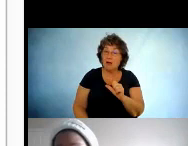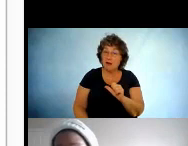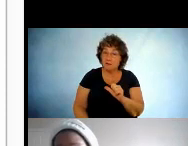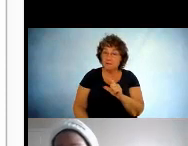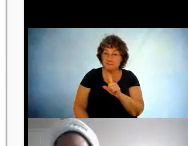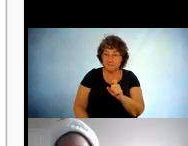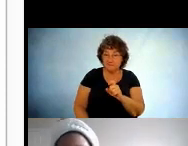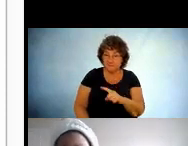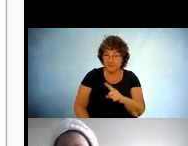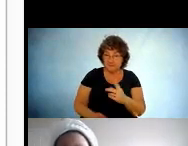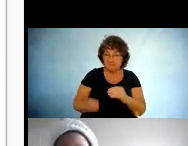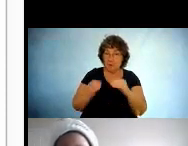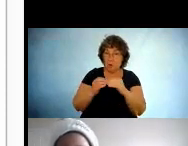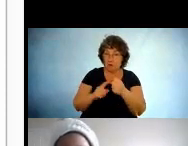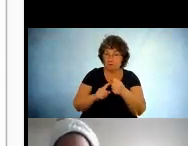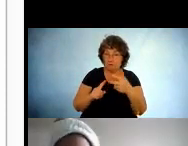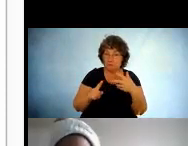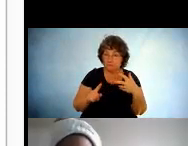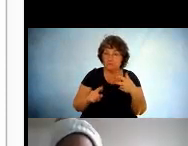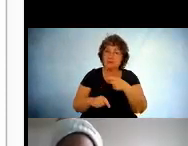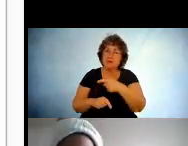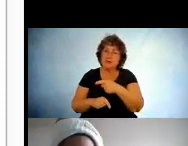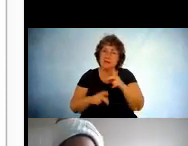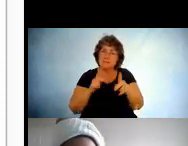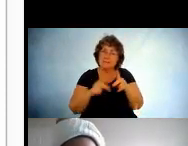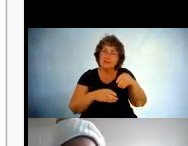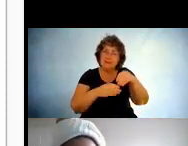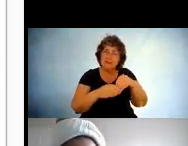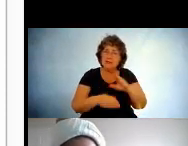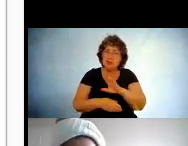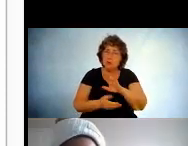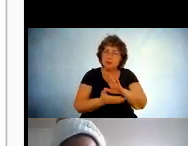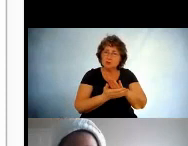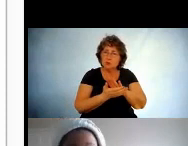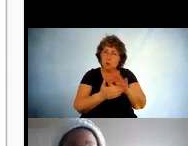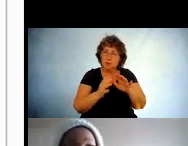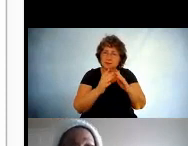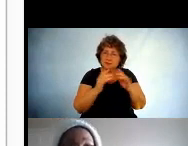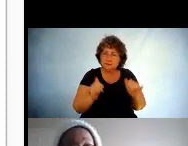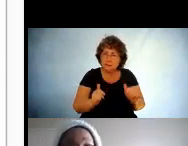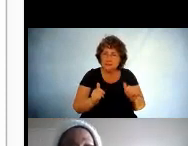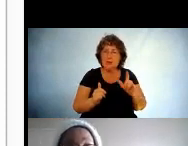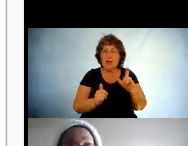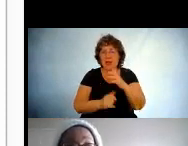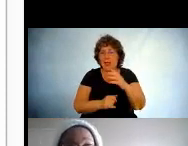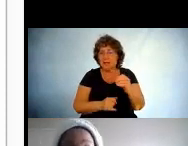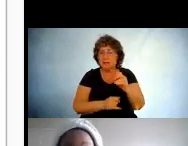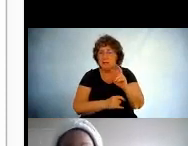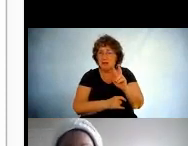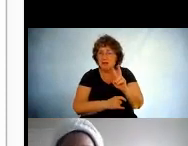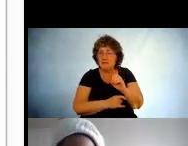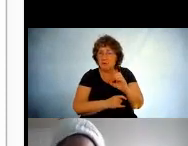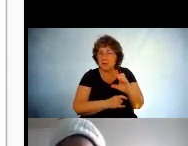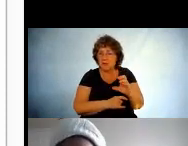there people in the school system or vocational rehabilitation that weren't that supportive and discouraging? And how did